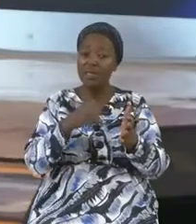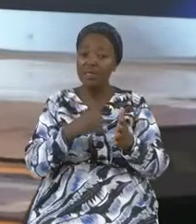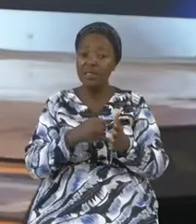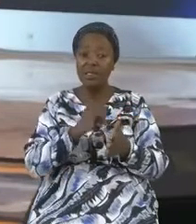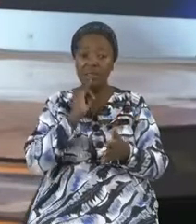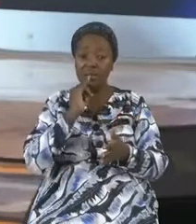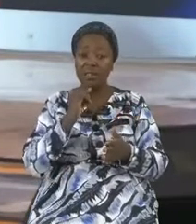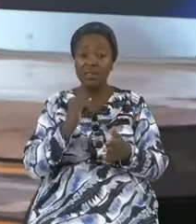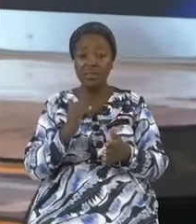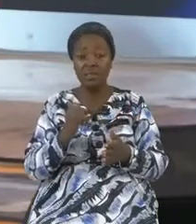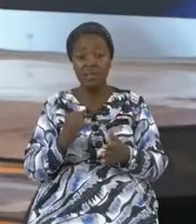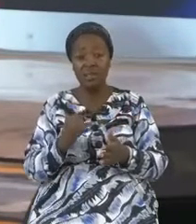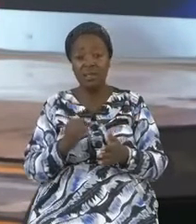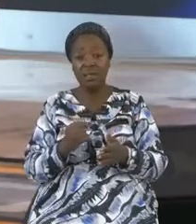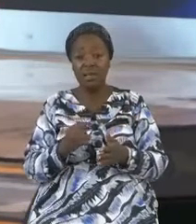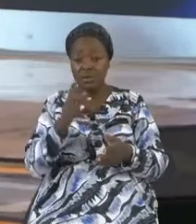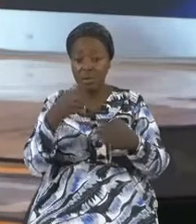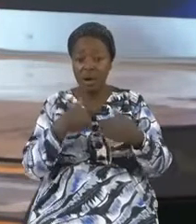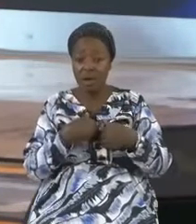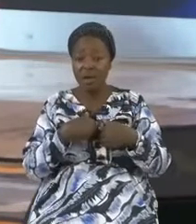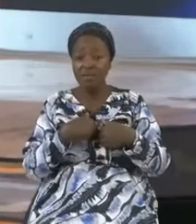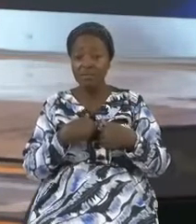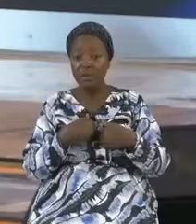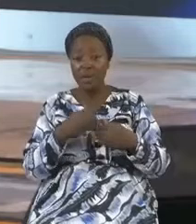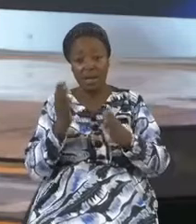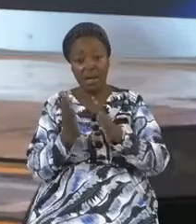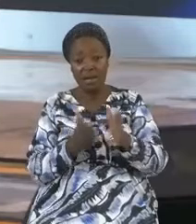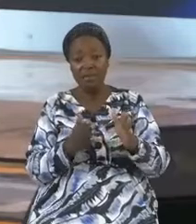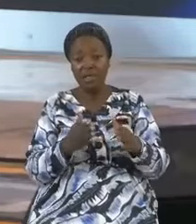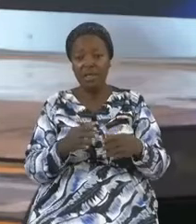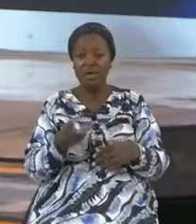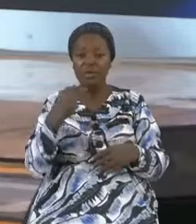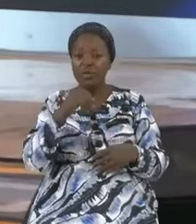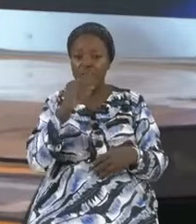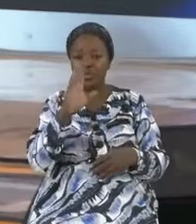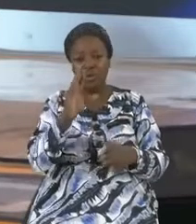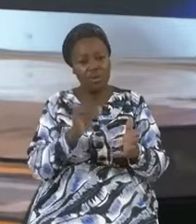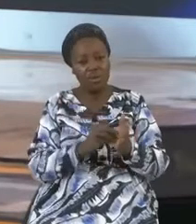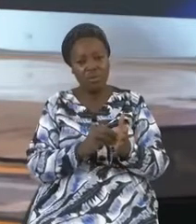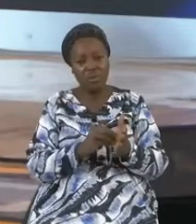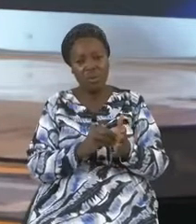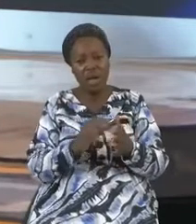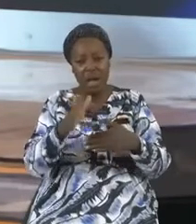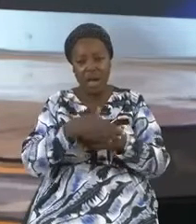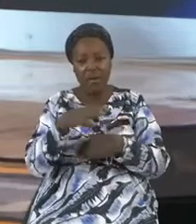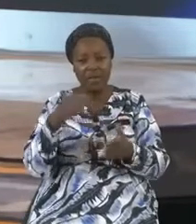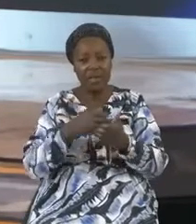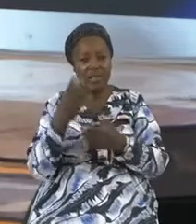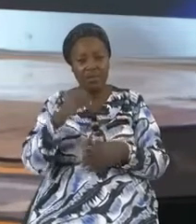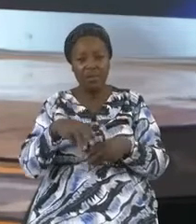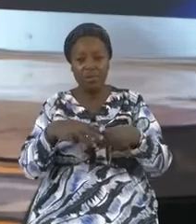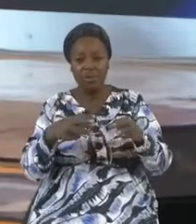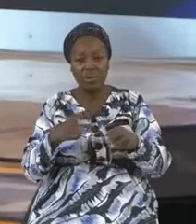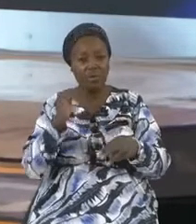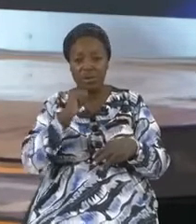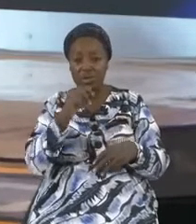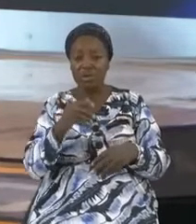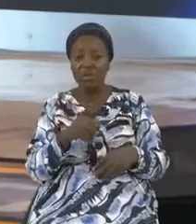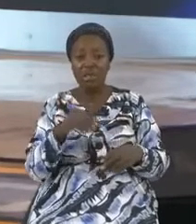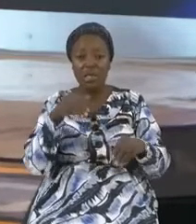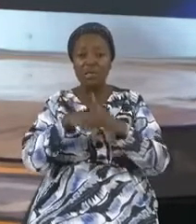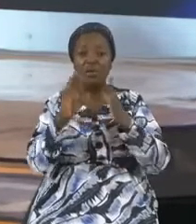not in thine own? And after it was sold, was it not in thine own